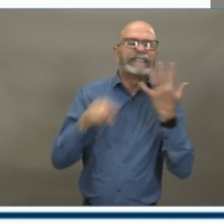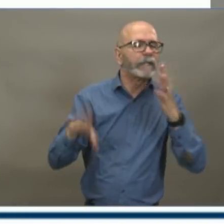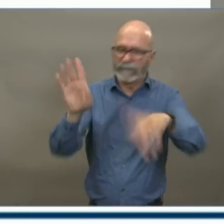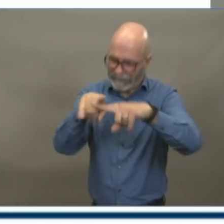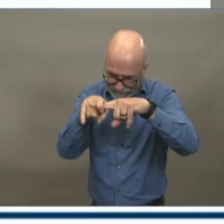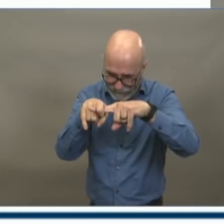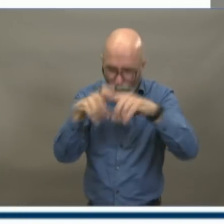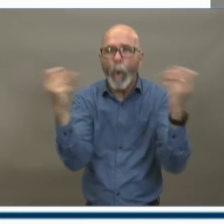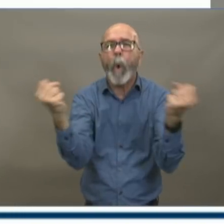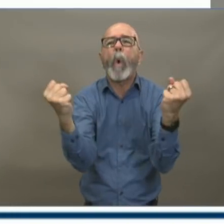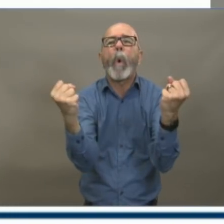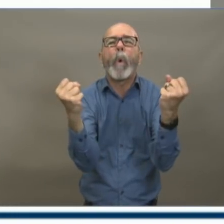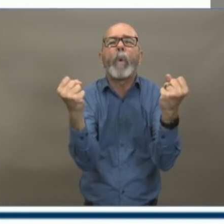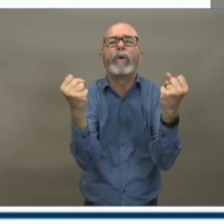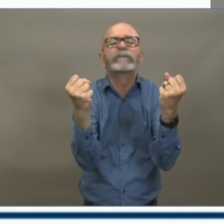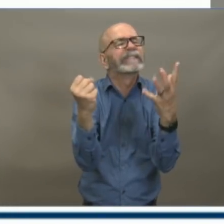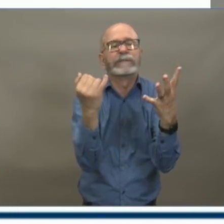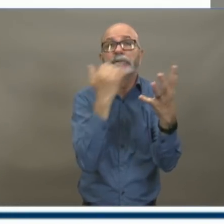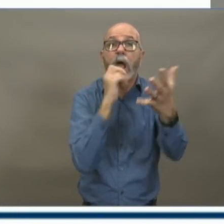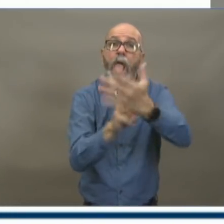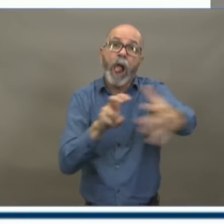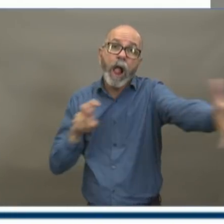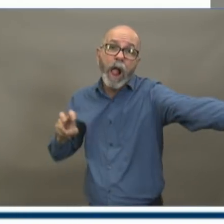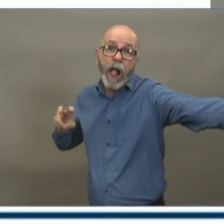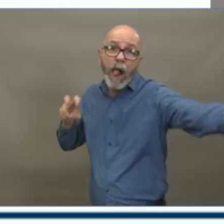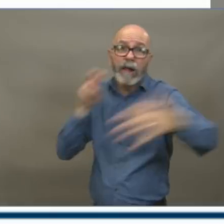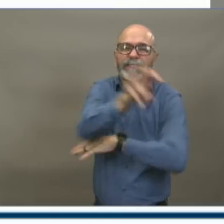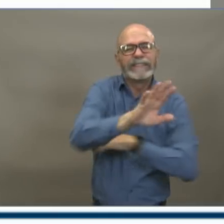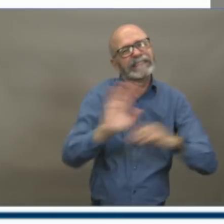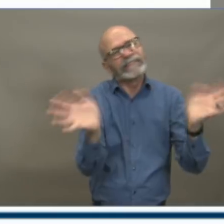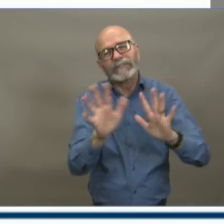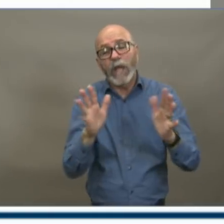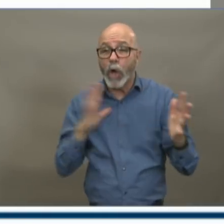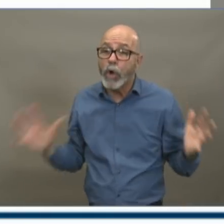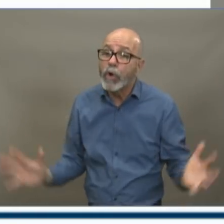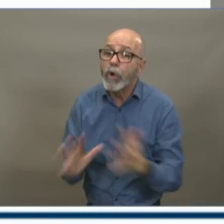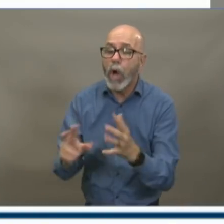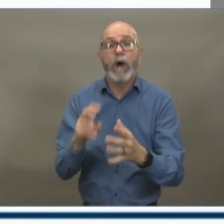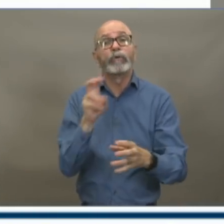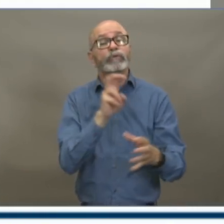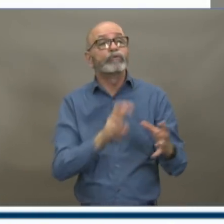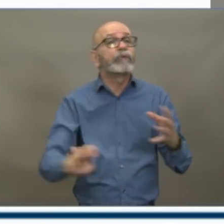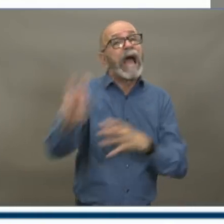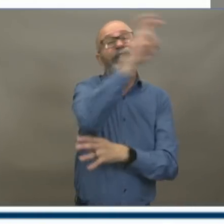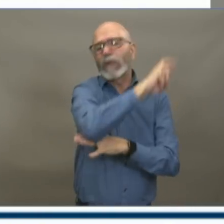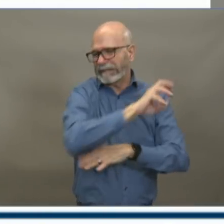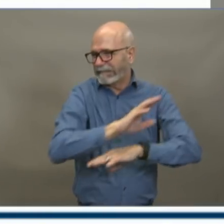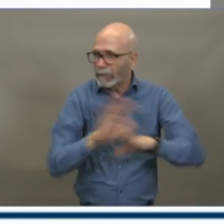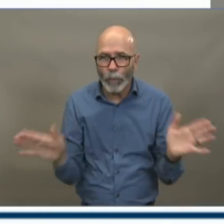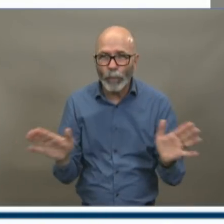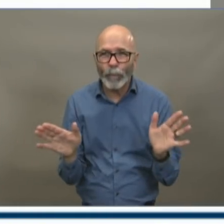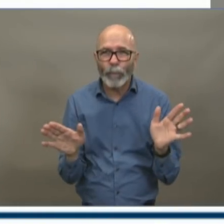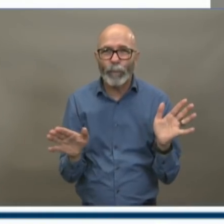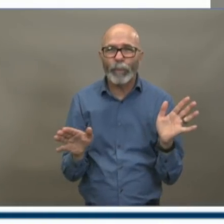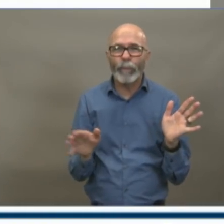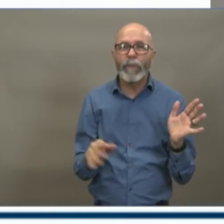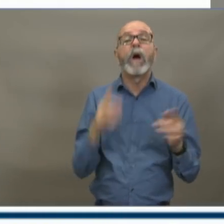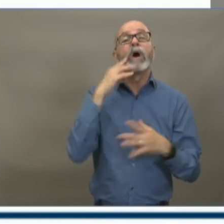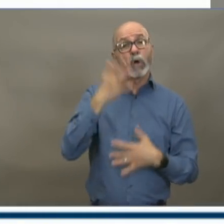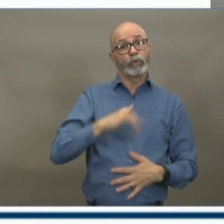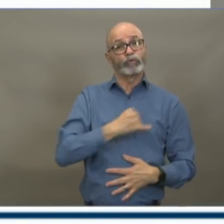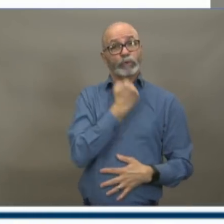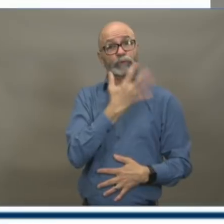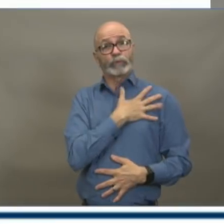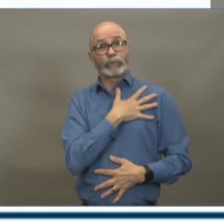to be traveling, even within our country. The Prime Minister is saying this, let alone internationally.